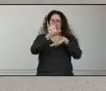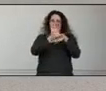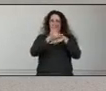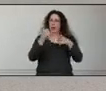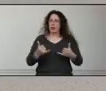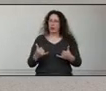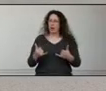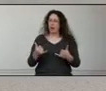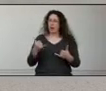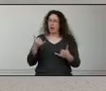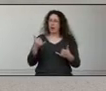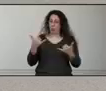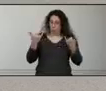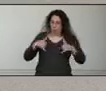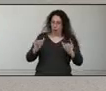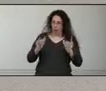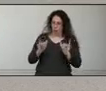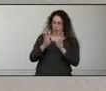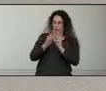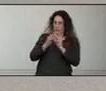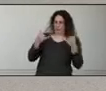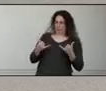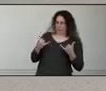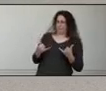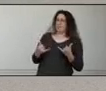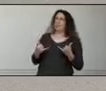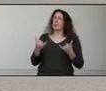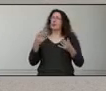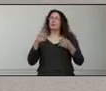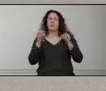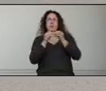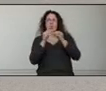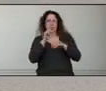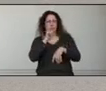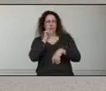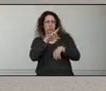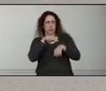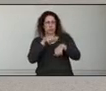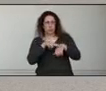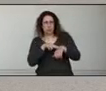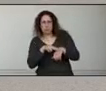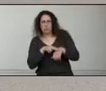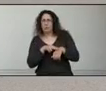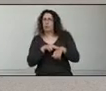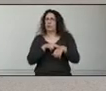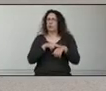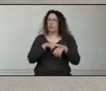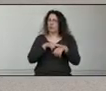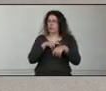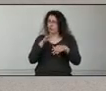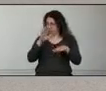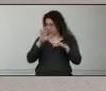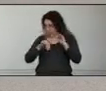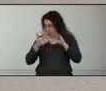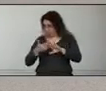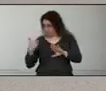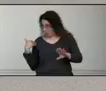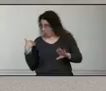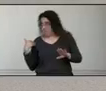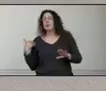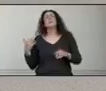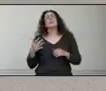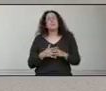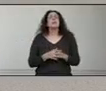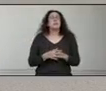You're having this press conference. Is this something that's more unusual? Are you seeing a much bigger increase now than before? Yeah, so